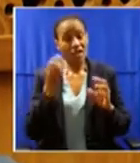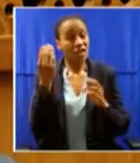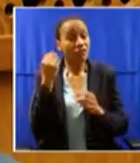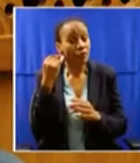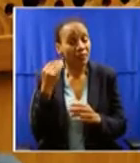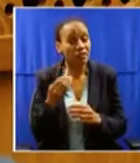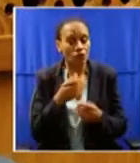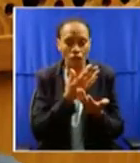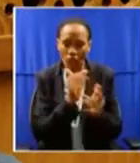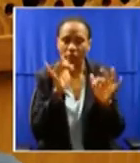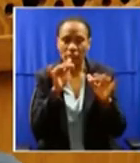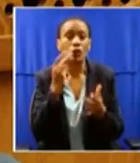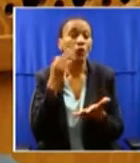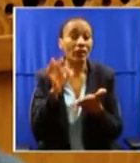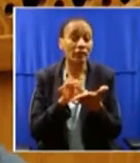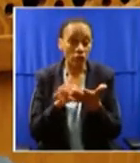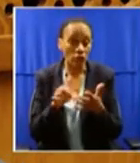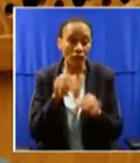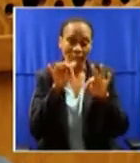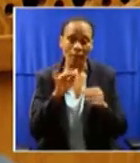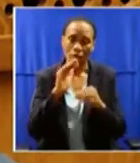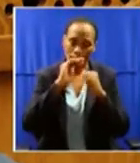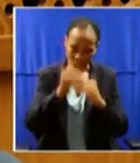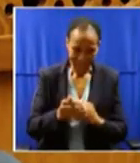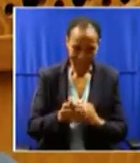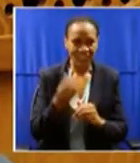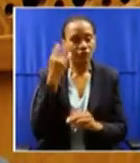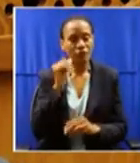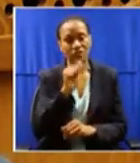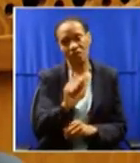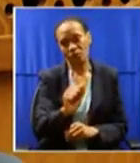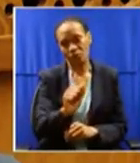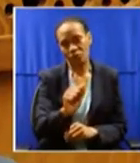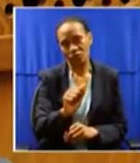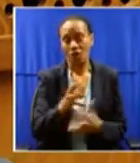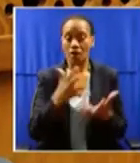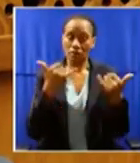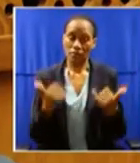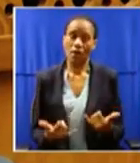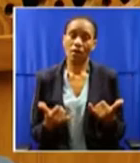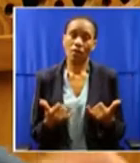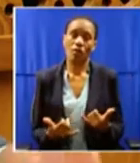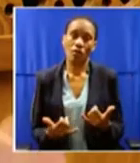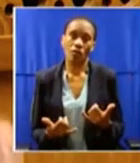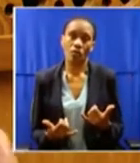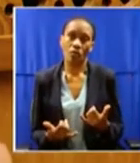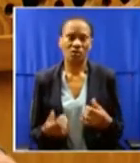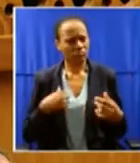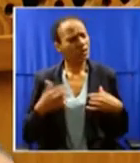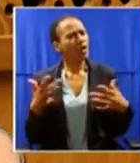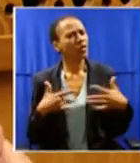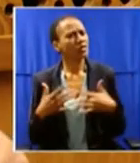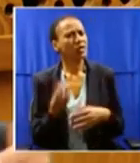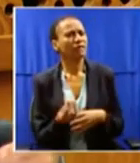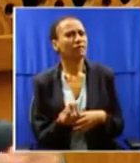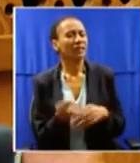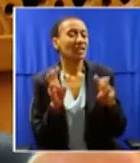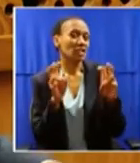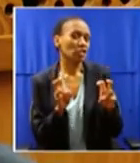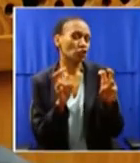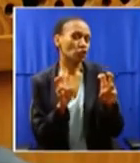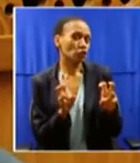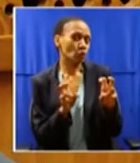after consultation took place with the information regulator. Now, we are also concerned about the issue that that might